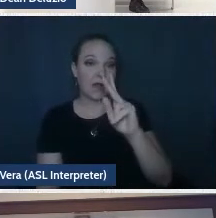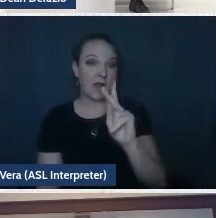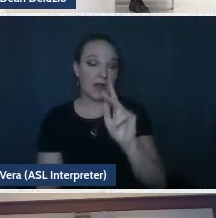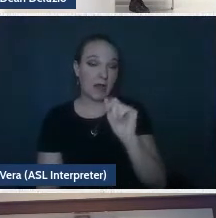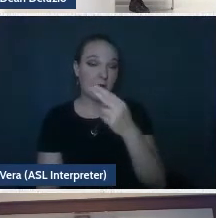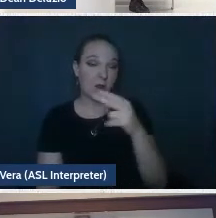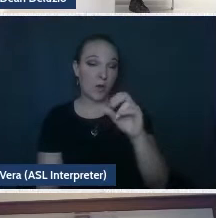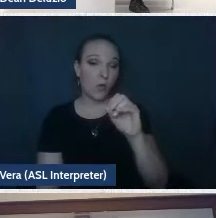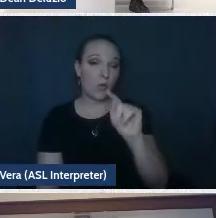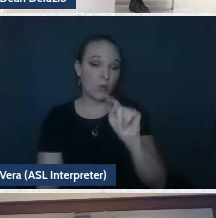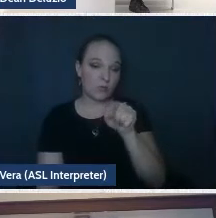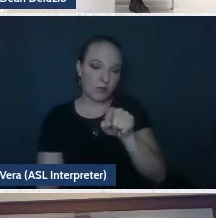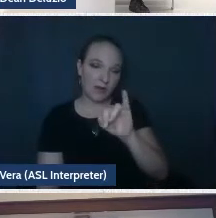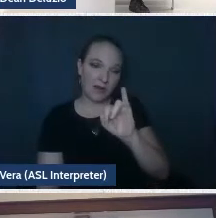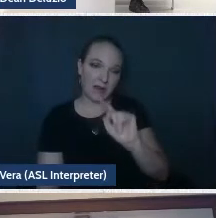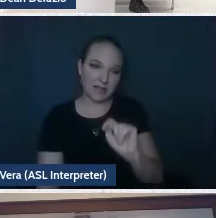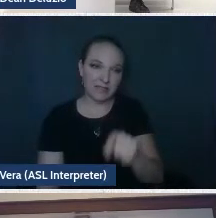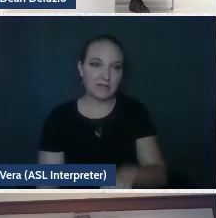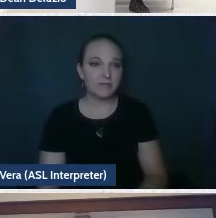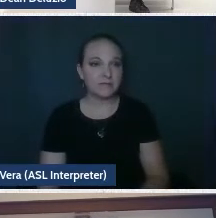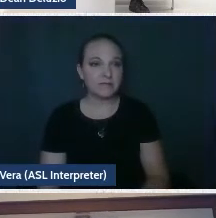What are the prizes? Do you know, Kaz?